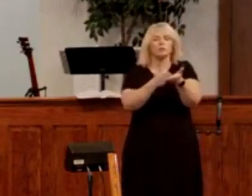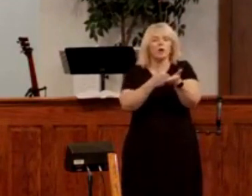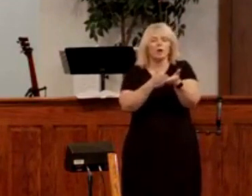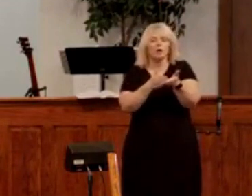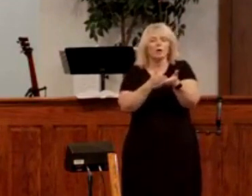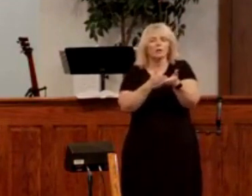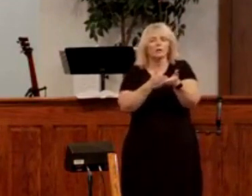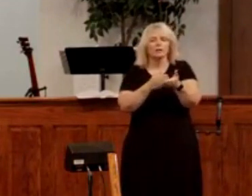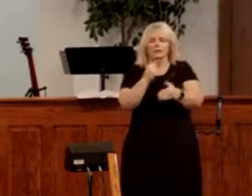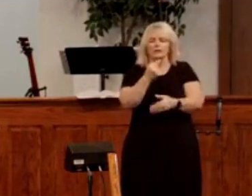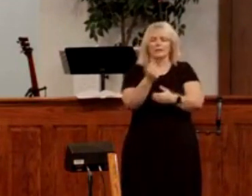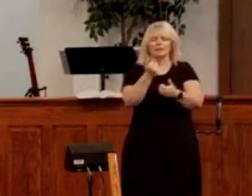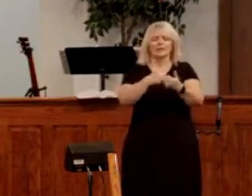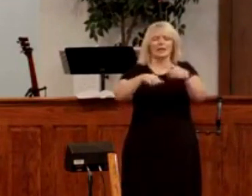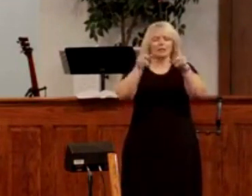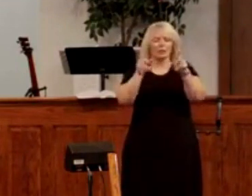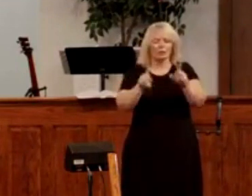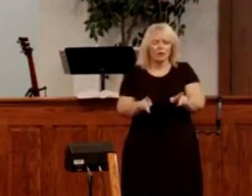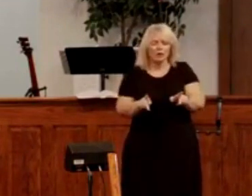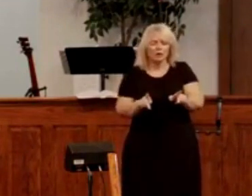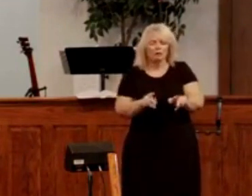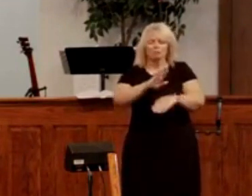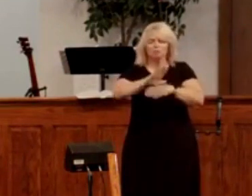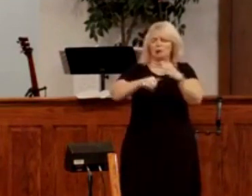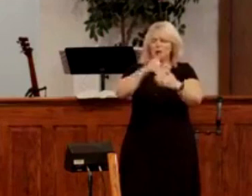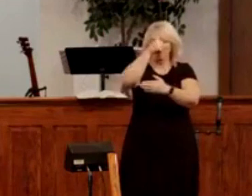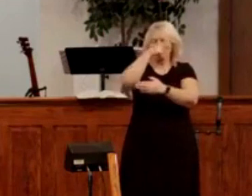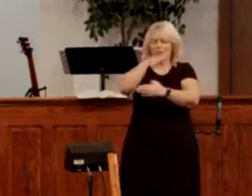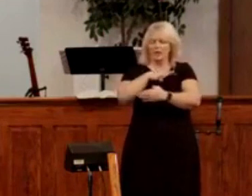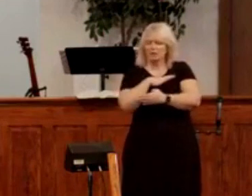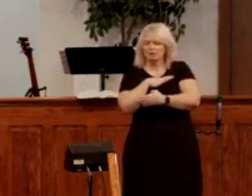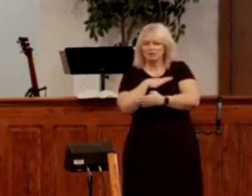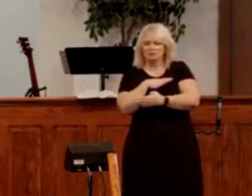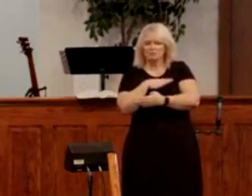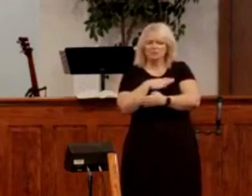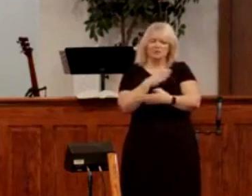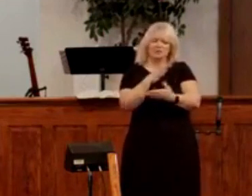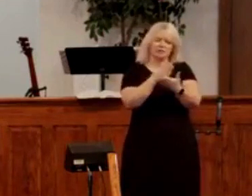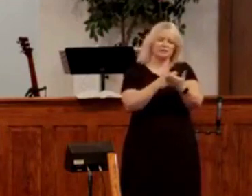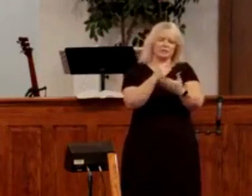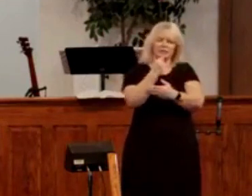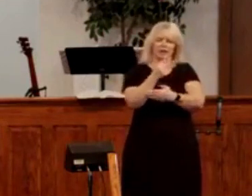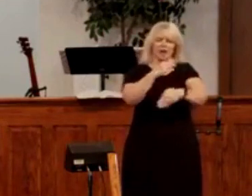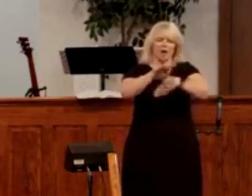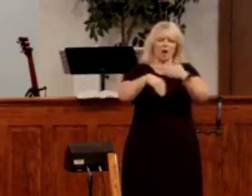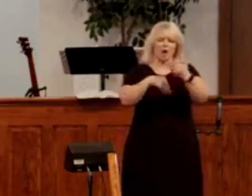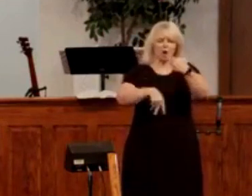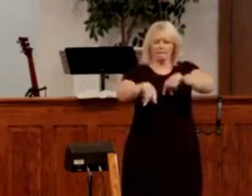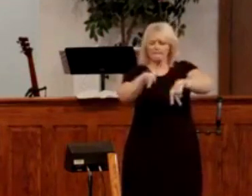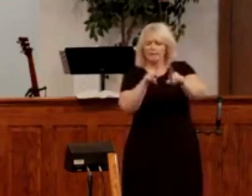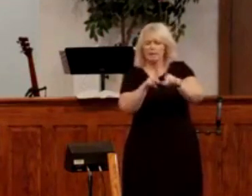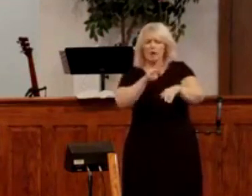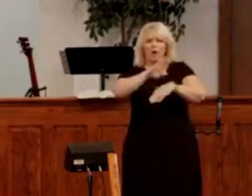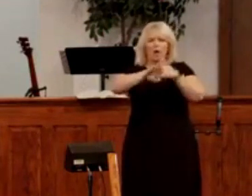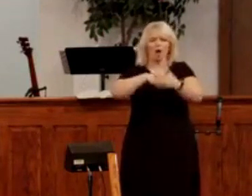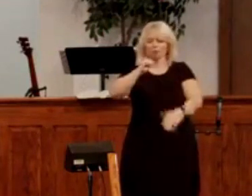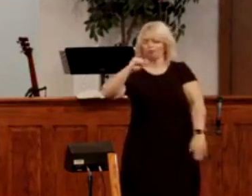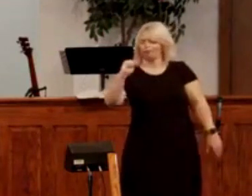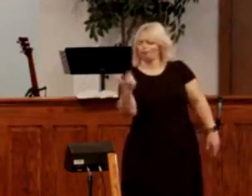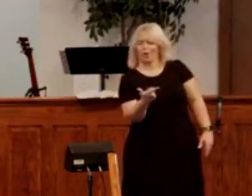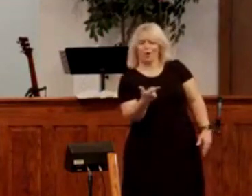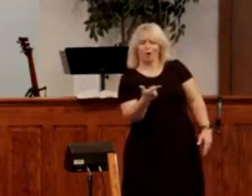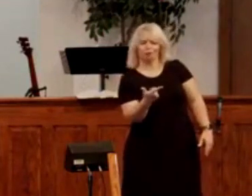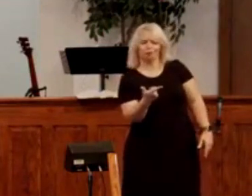to everyone. Some translations say to all men. Others will say to all people. What does all mean in the Bible?